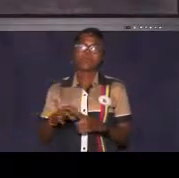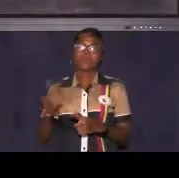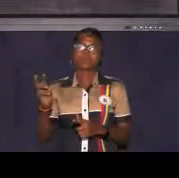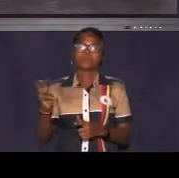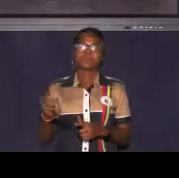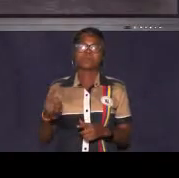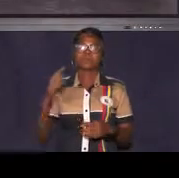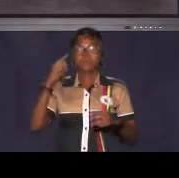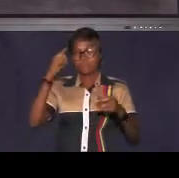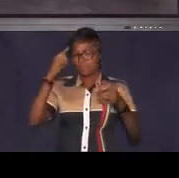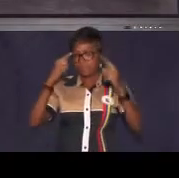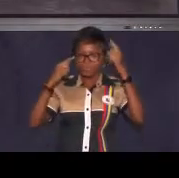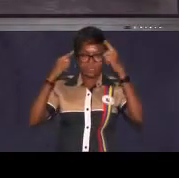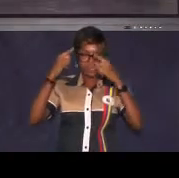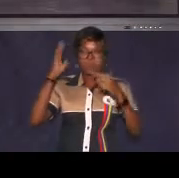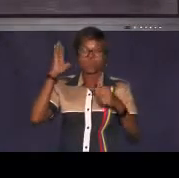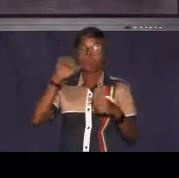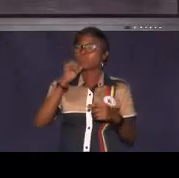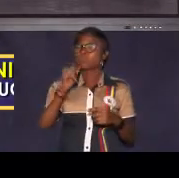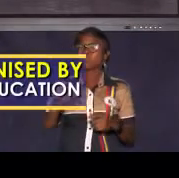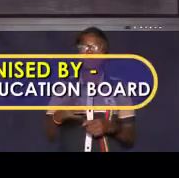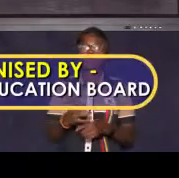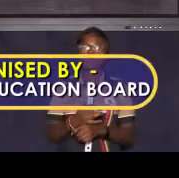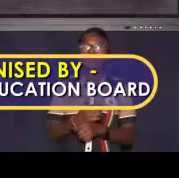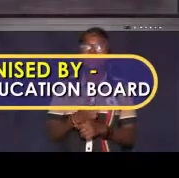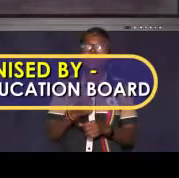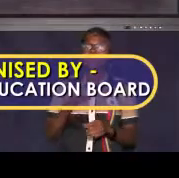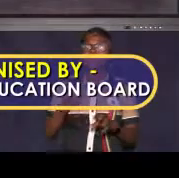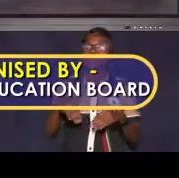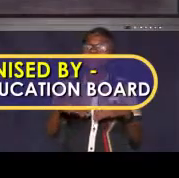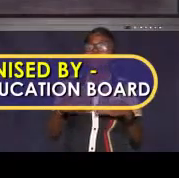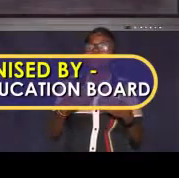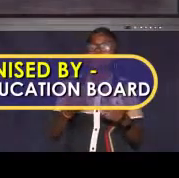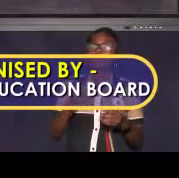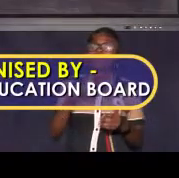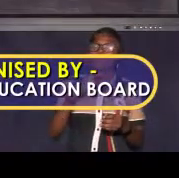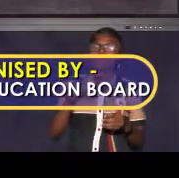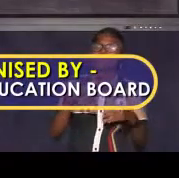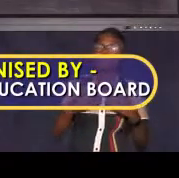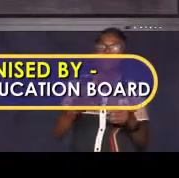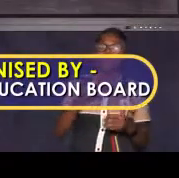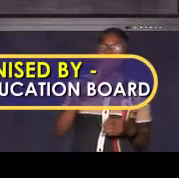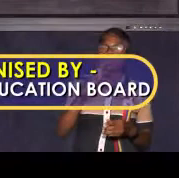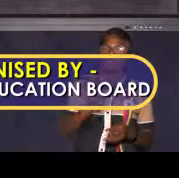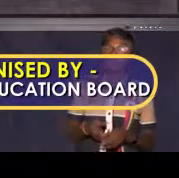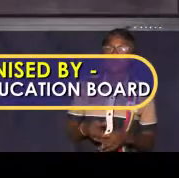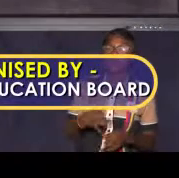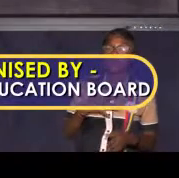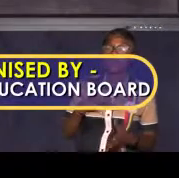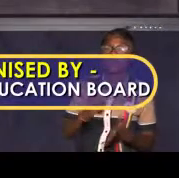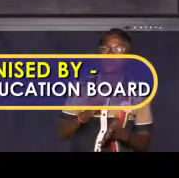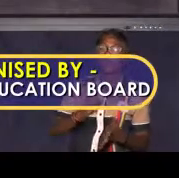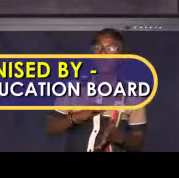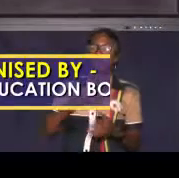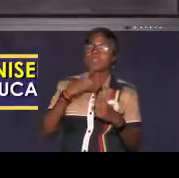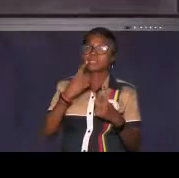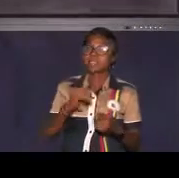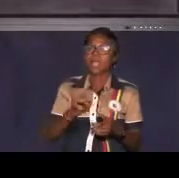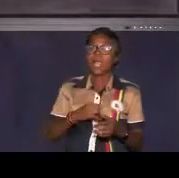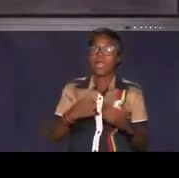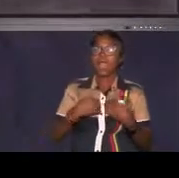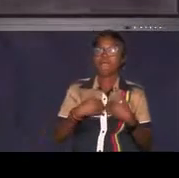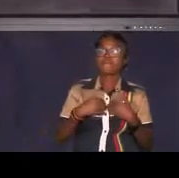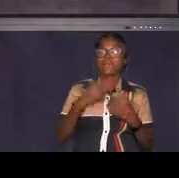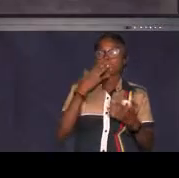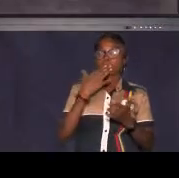16? Guessing game will not work, my friend, unless you know the method to it. Like I said, I have good news for